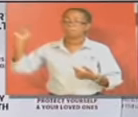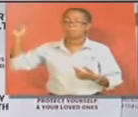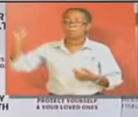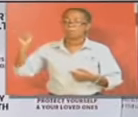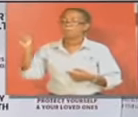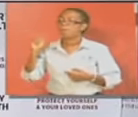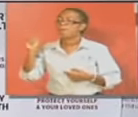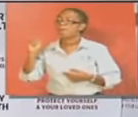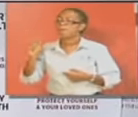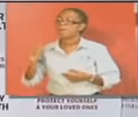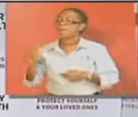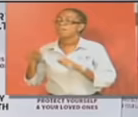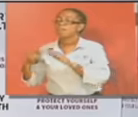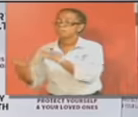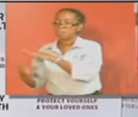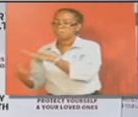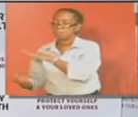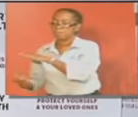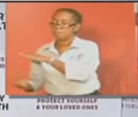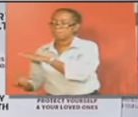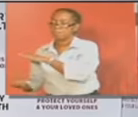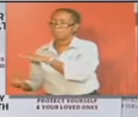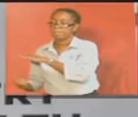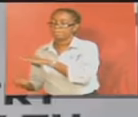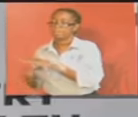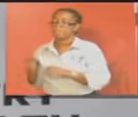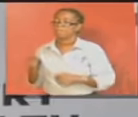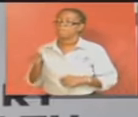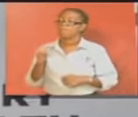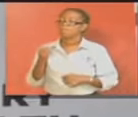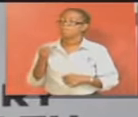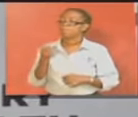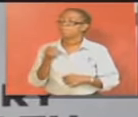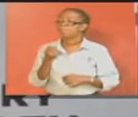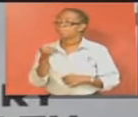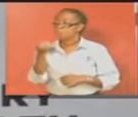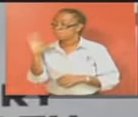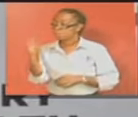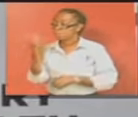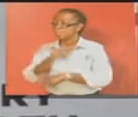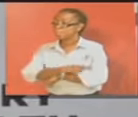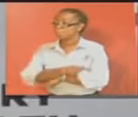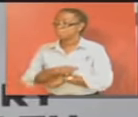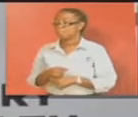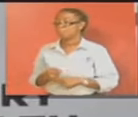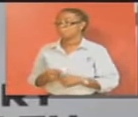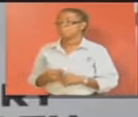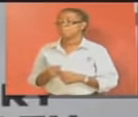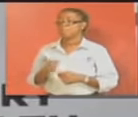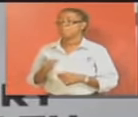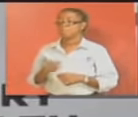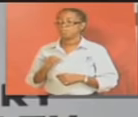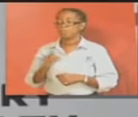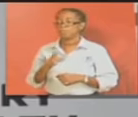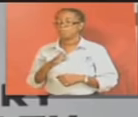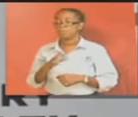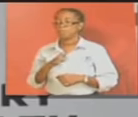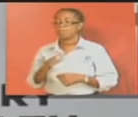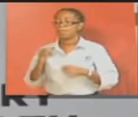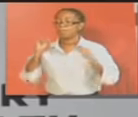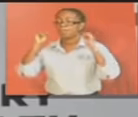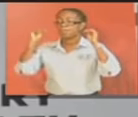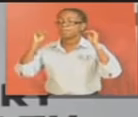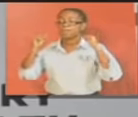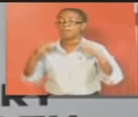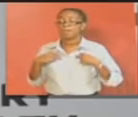Thanks, Prior. So the current Ministry of Health policy regarding the returning nationals or persons from medium